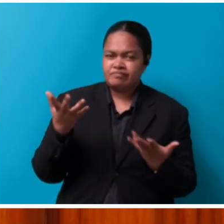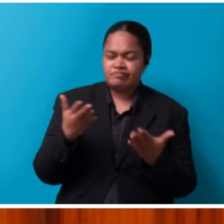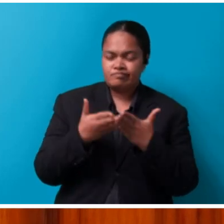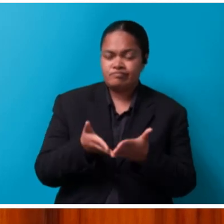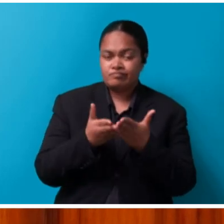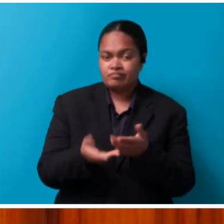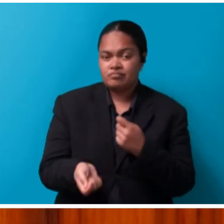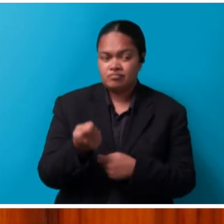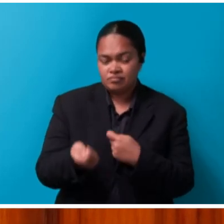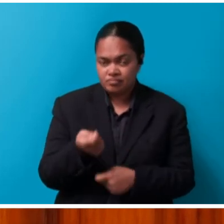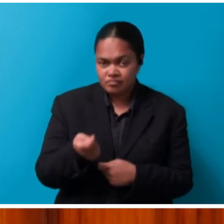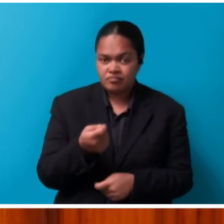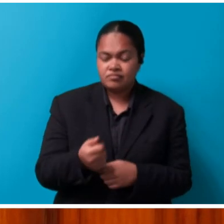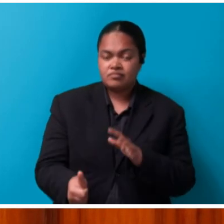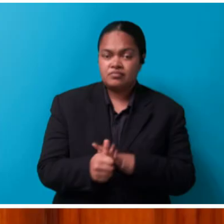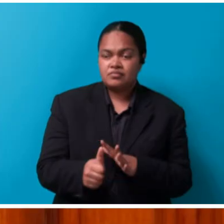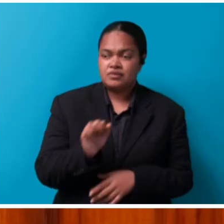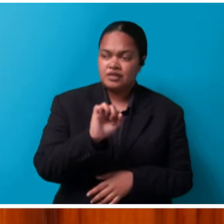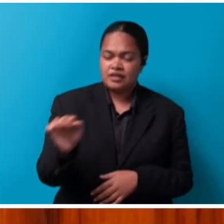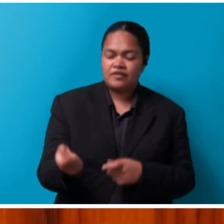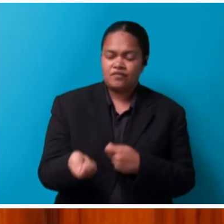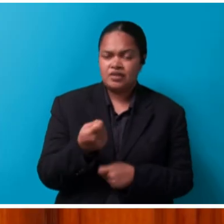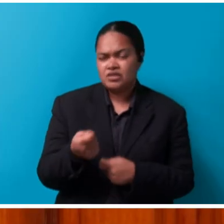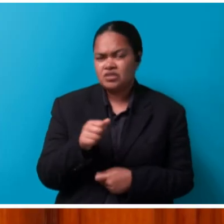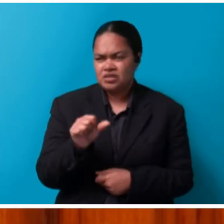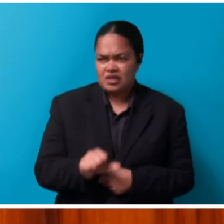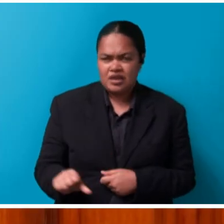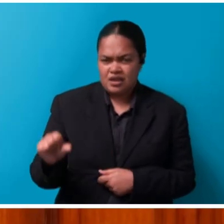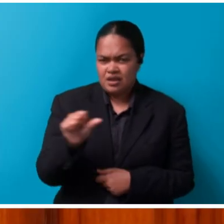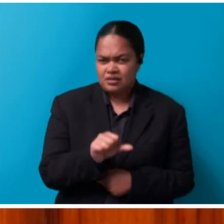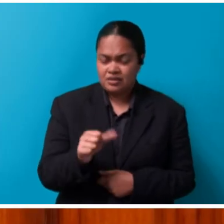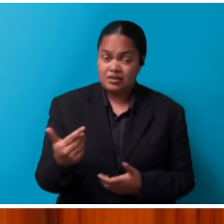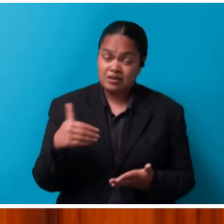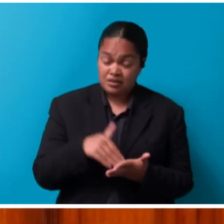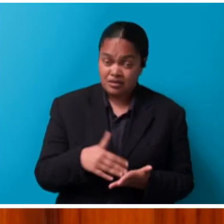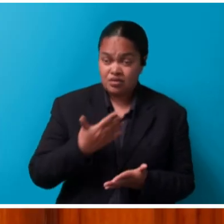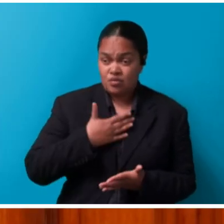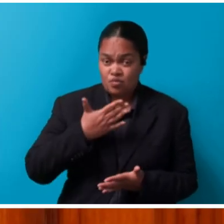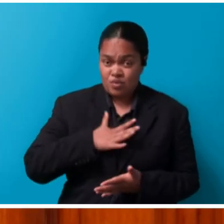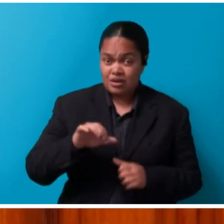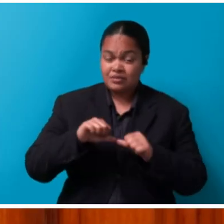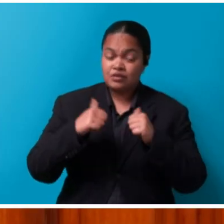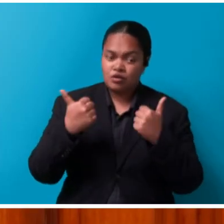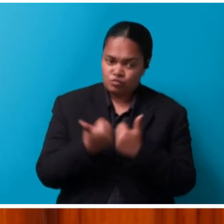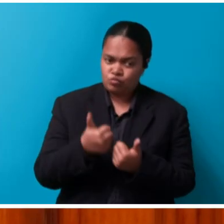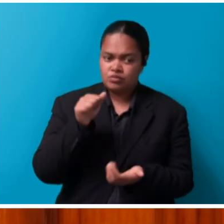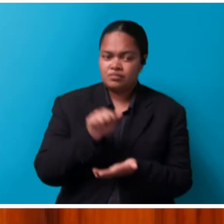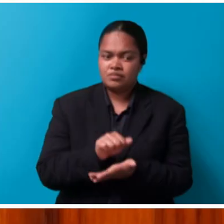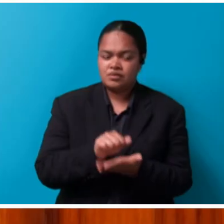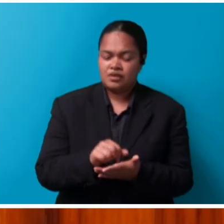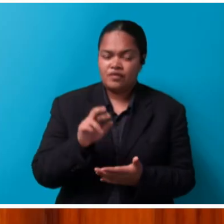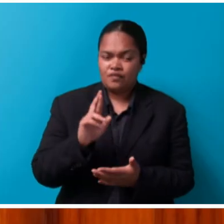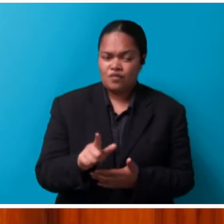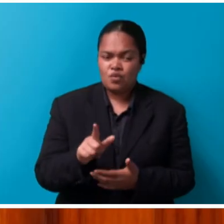fees and fishing access into their fishing areas. In addition, Honourable Speaker, also to formalise agreements for landing fish from